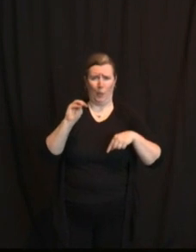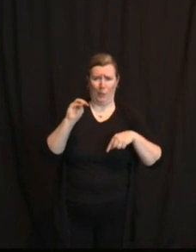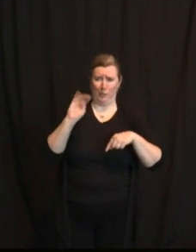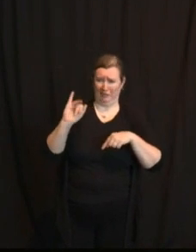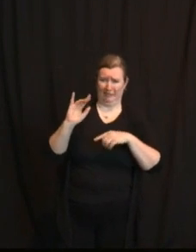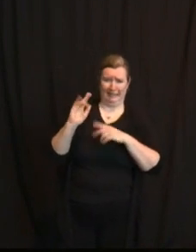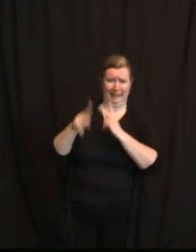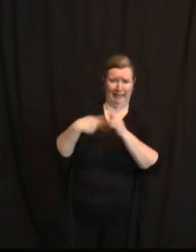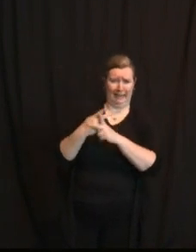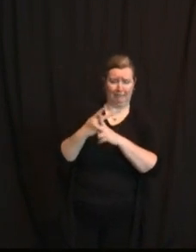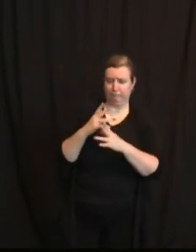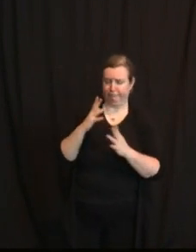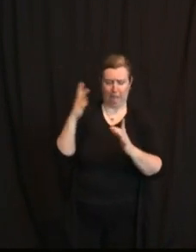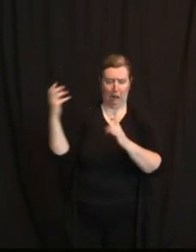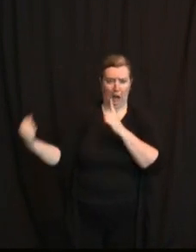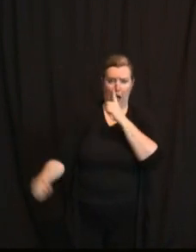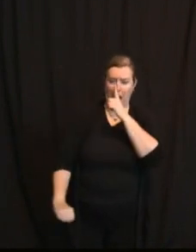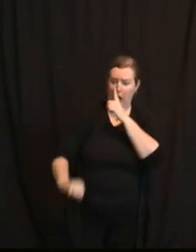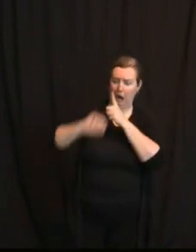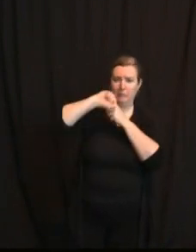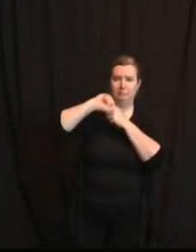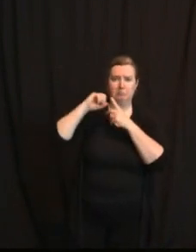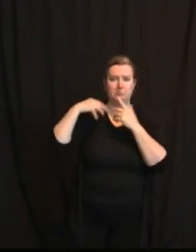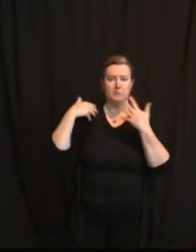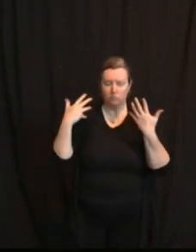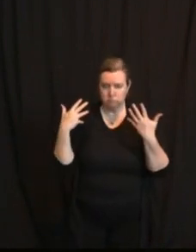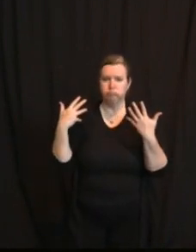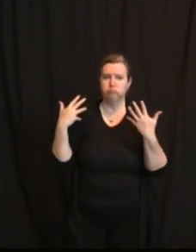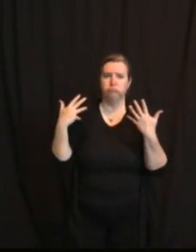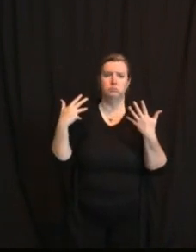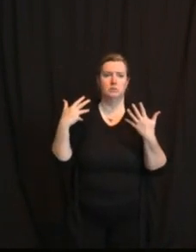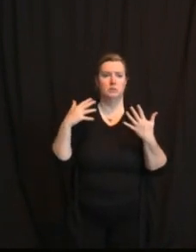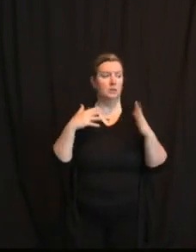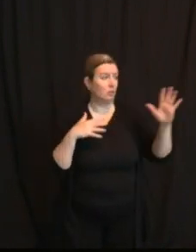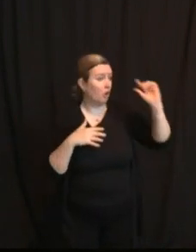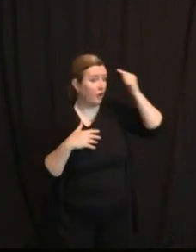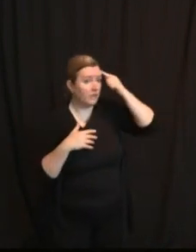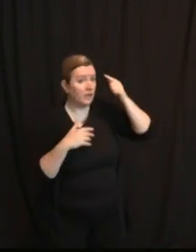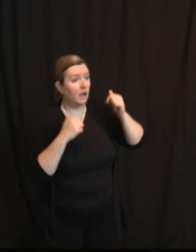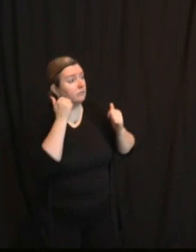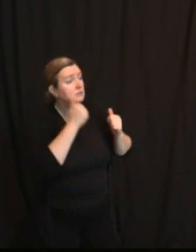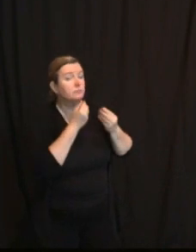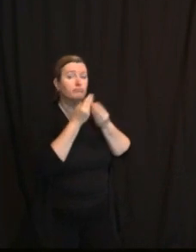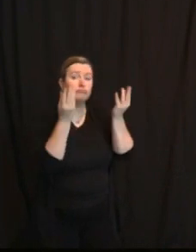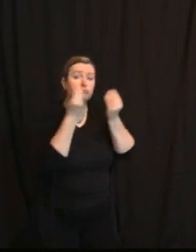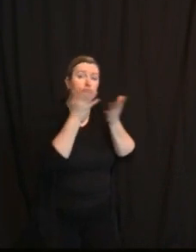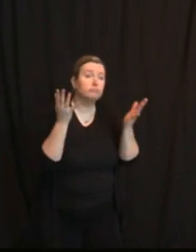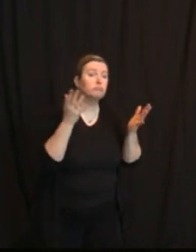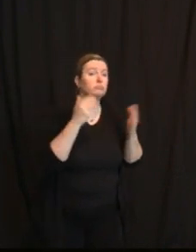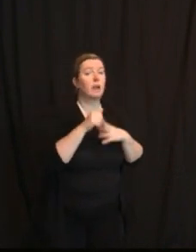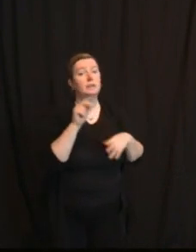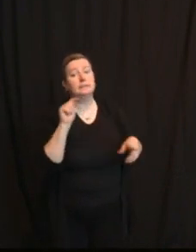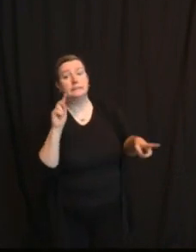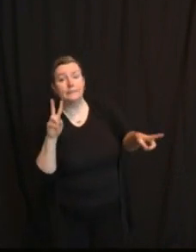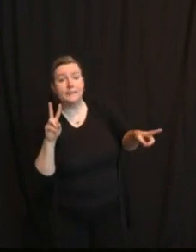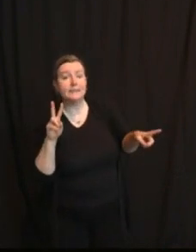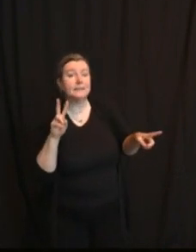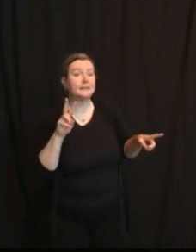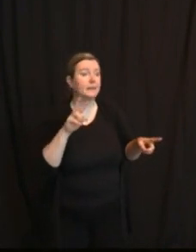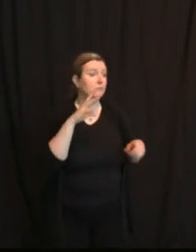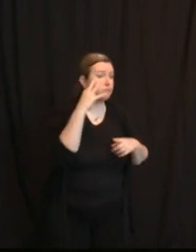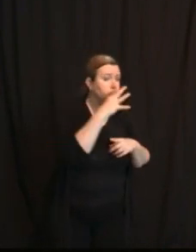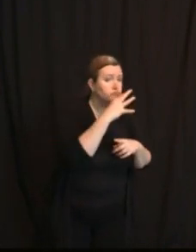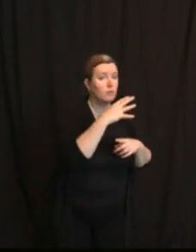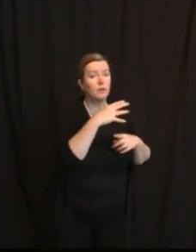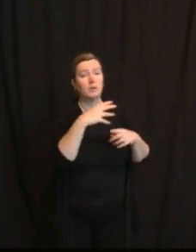coming. The governor's daily briefings that he has done, along with these wonderful people up here, has